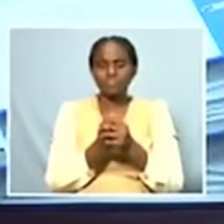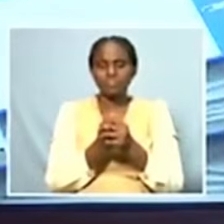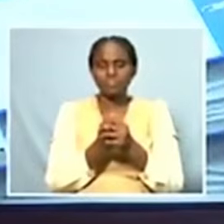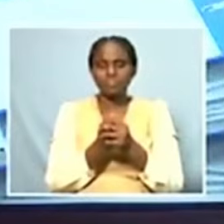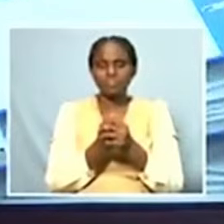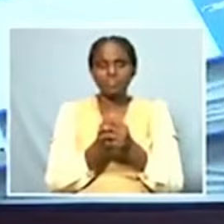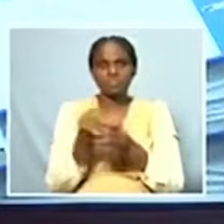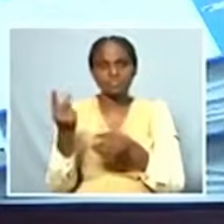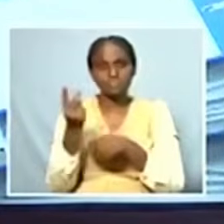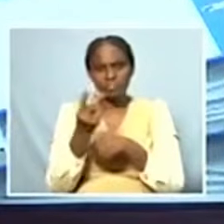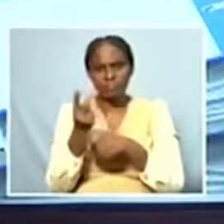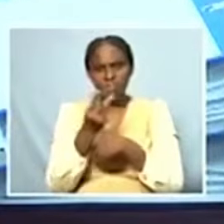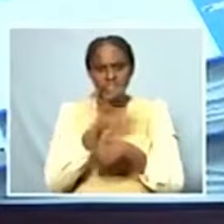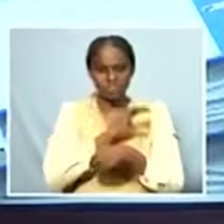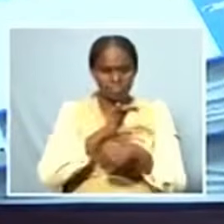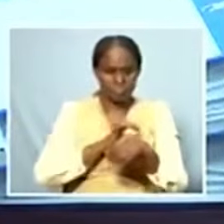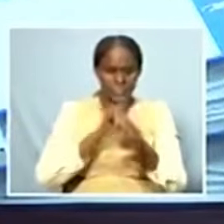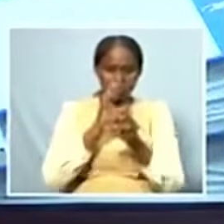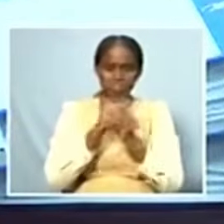2 companies are missing.